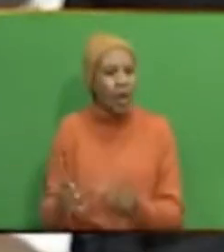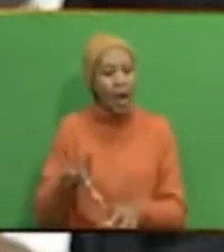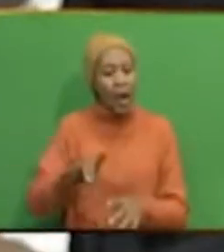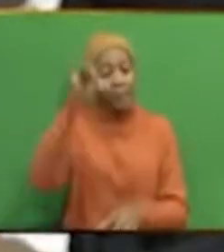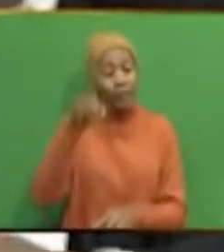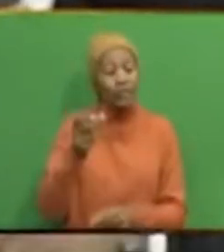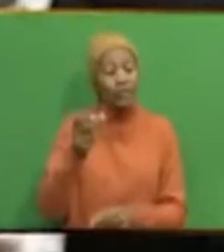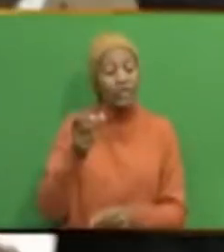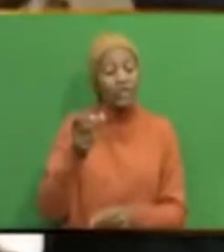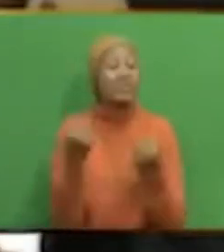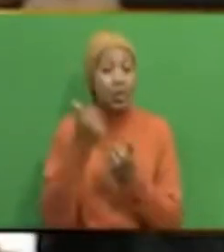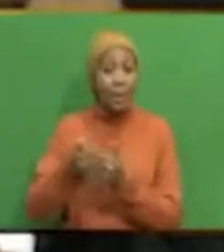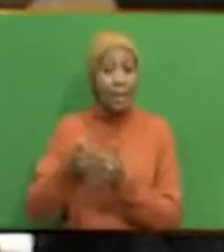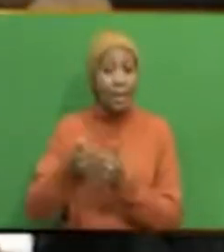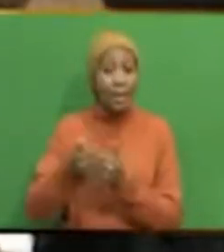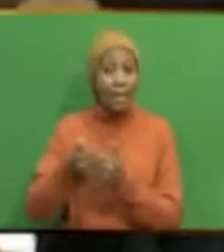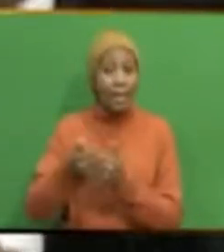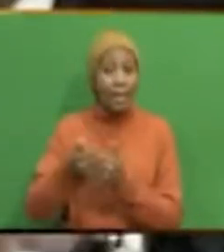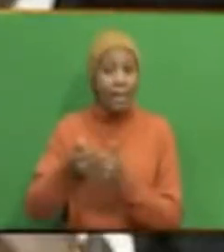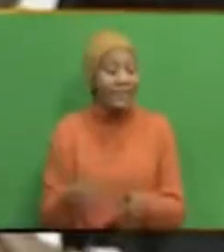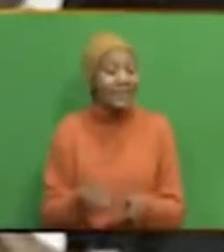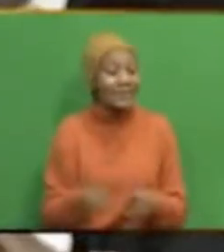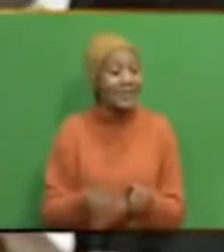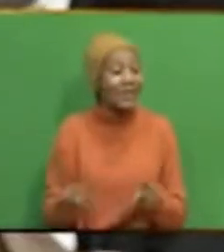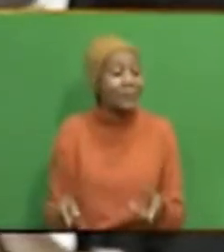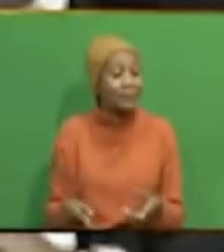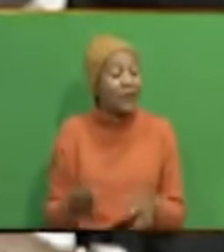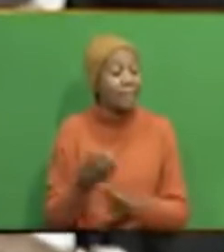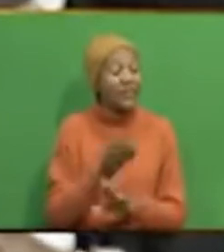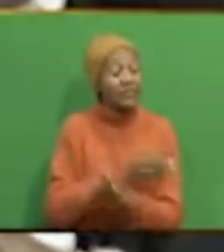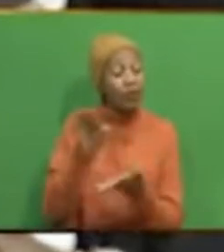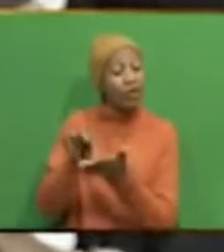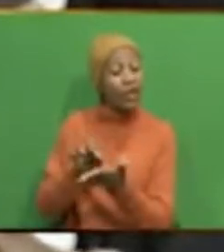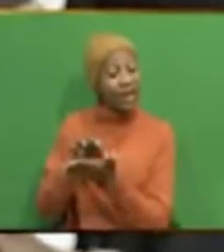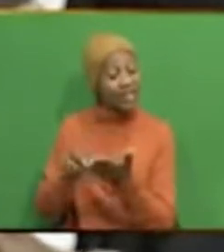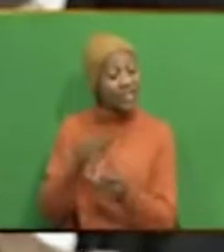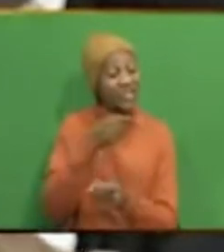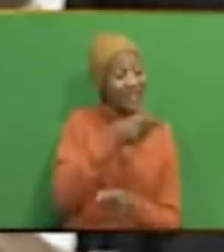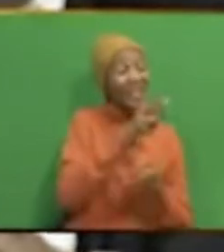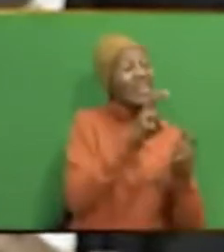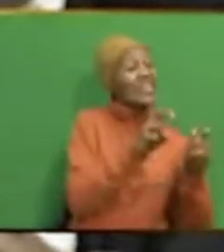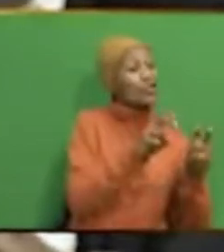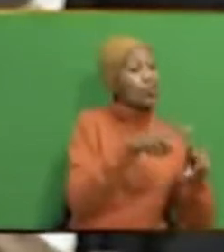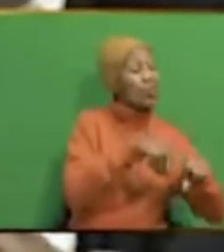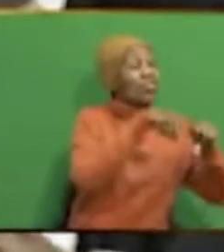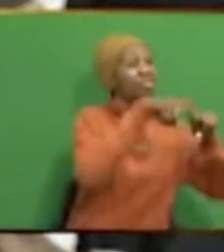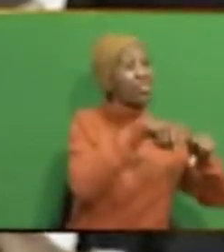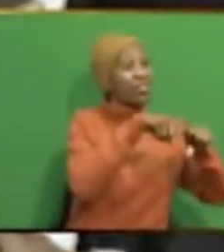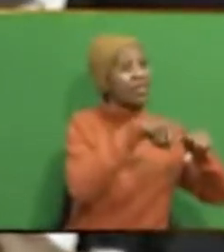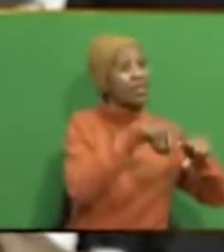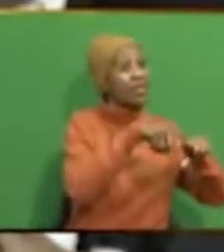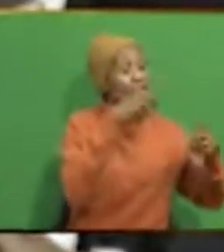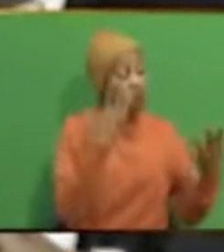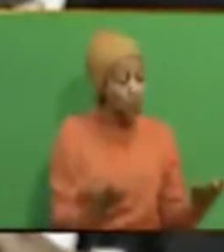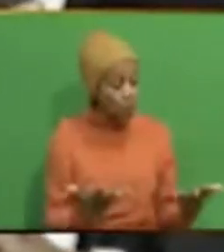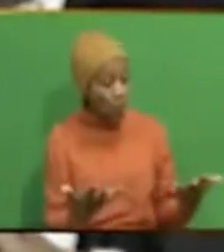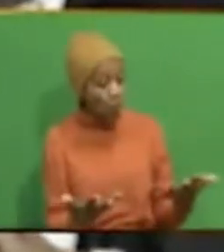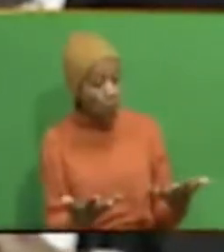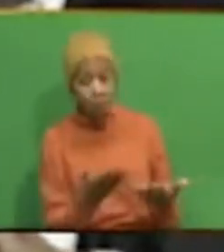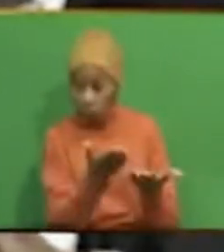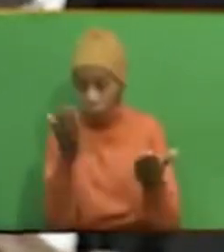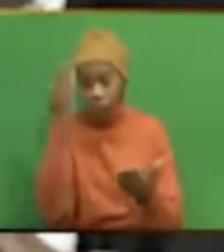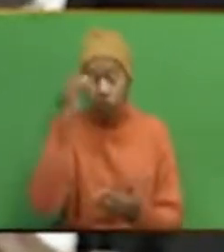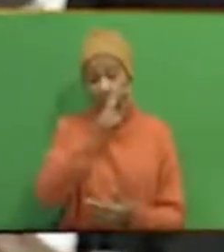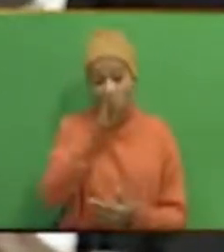Deputy President of the Supreme Court of Appeal, which began before the elections, will need to be finalised. This is in addition to other appointments. And as we know,